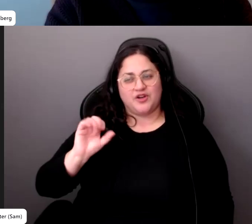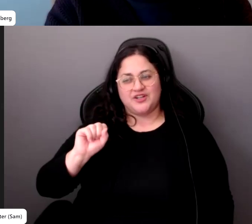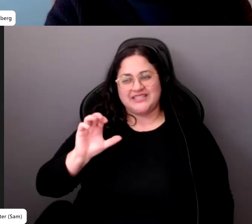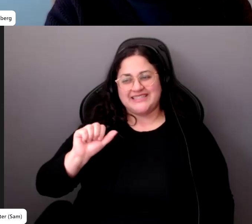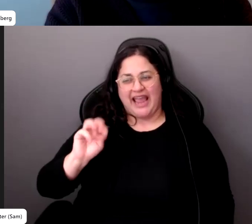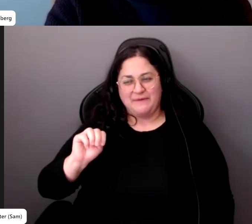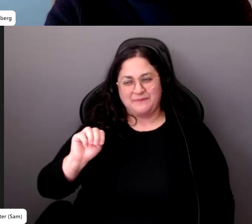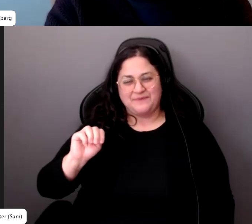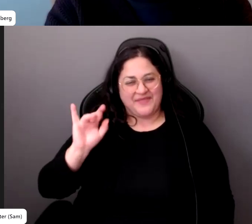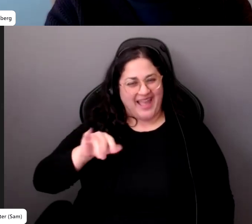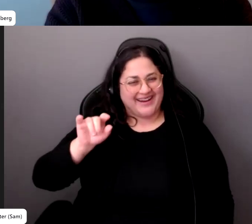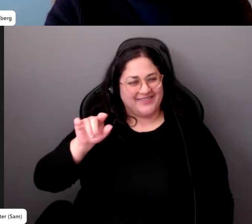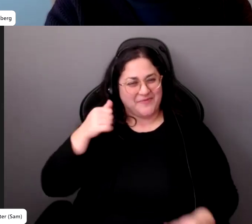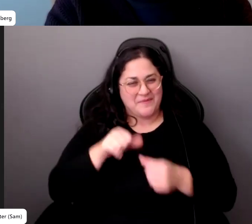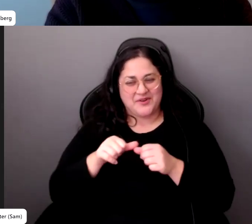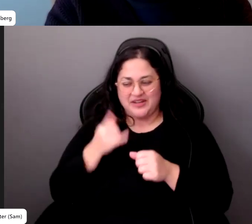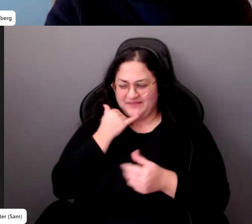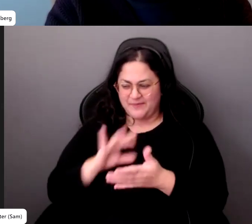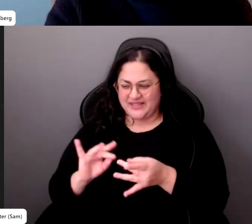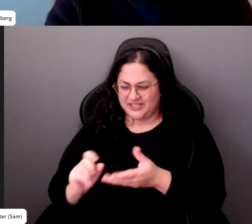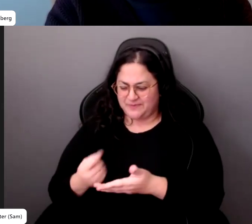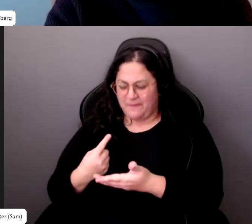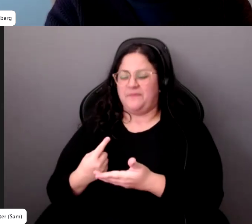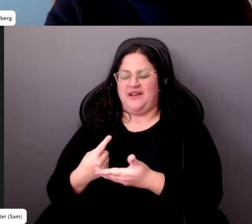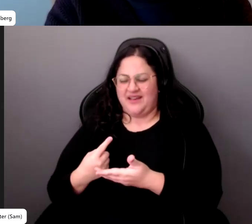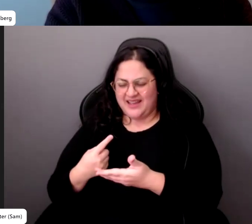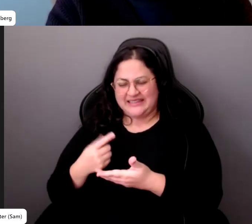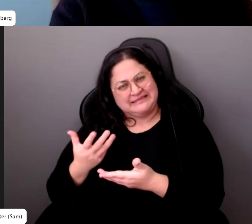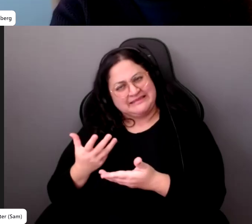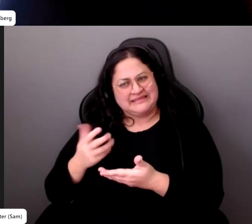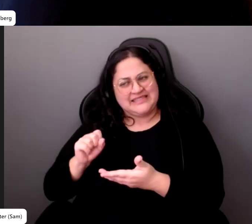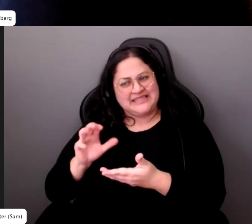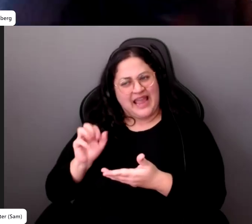well? Which, we all use AI or will eventually probably.